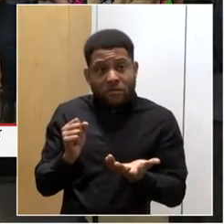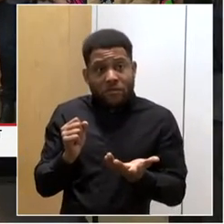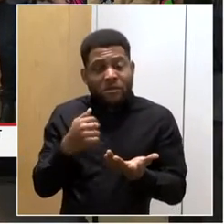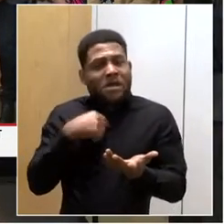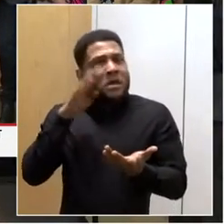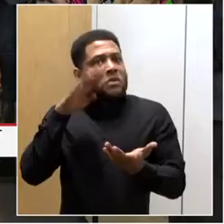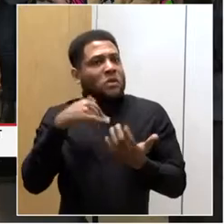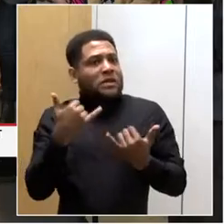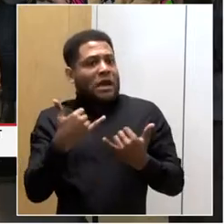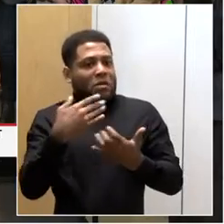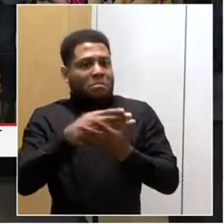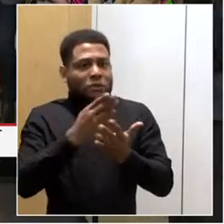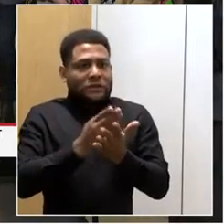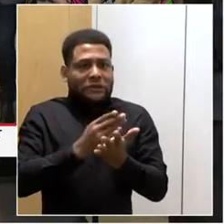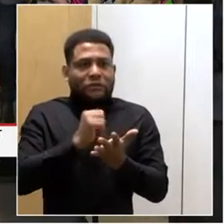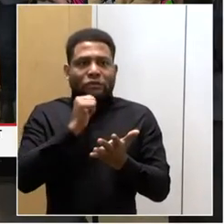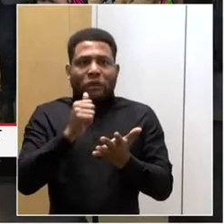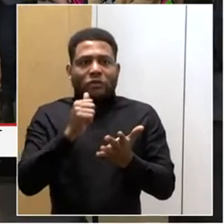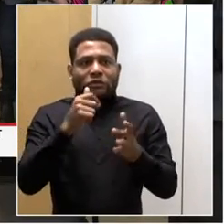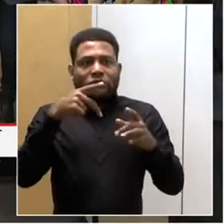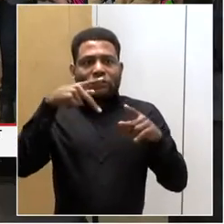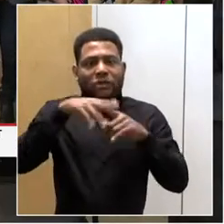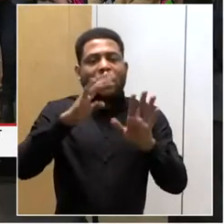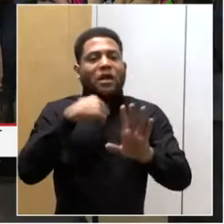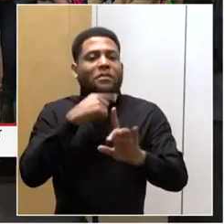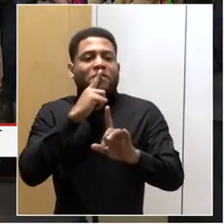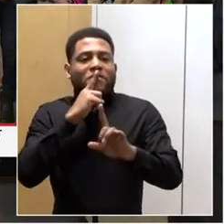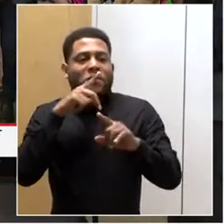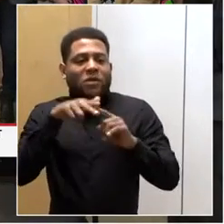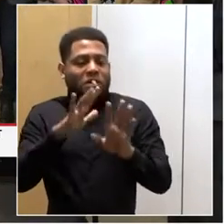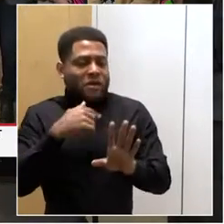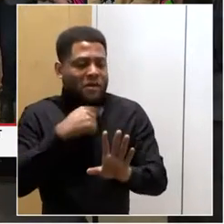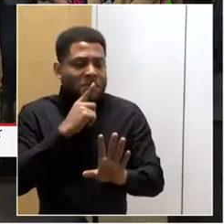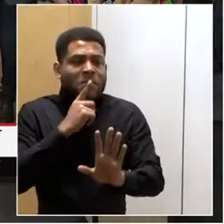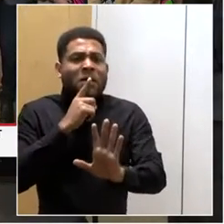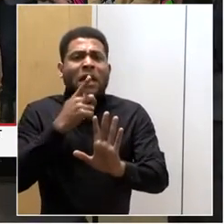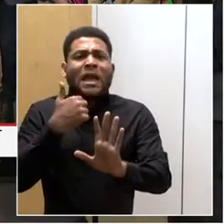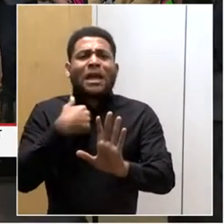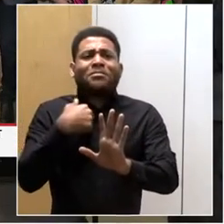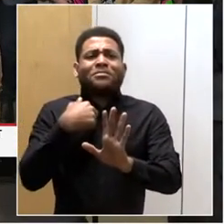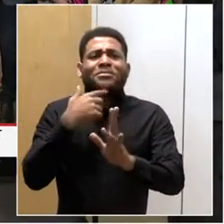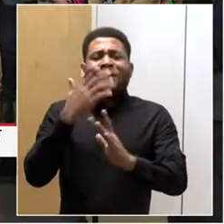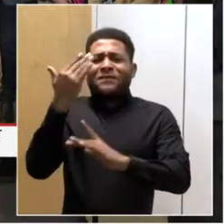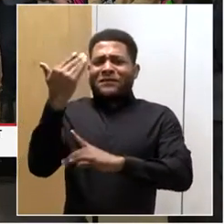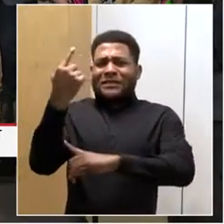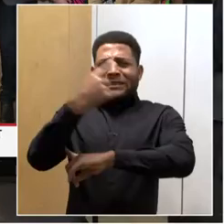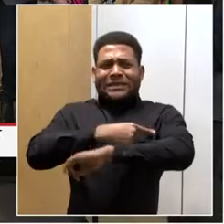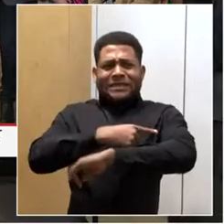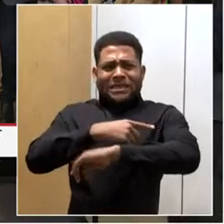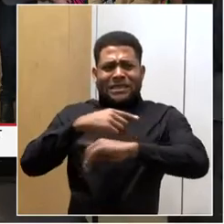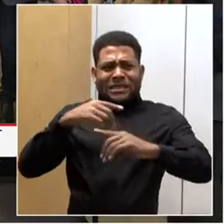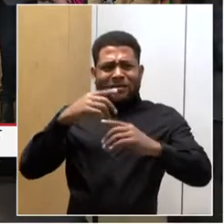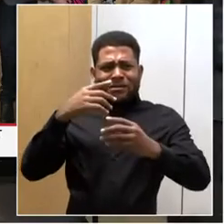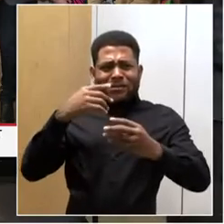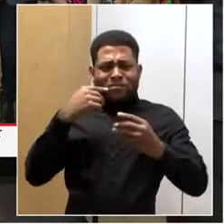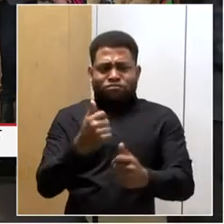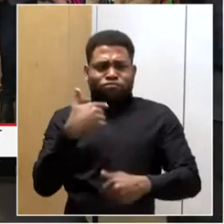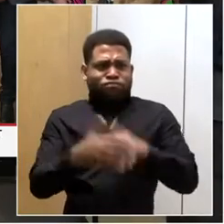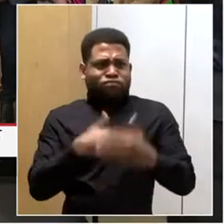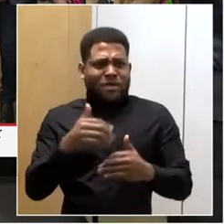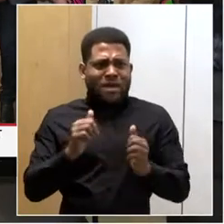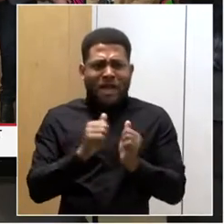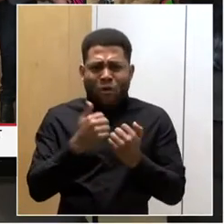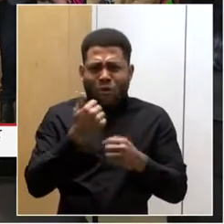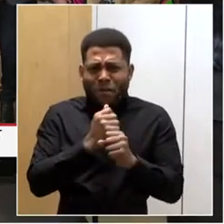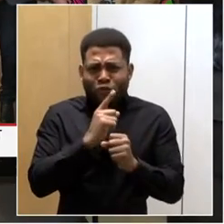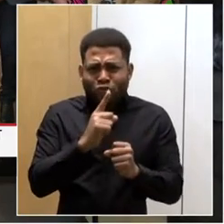and but as far as how do you ensure that within 15 days or less, how do you mitigate the possibility of